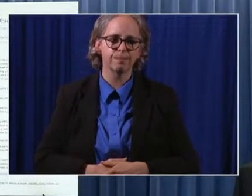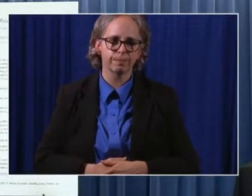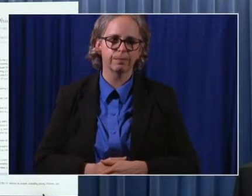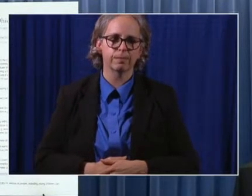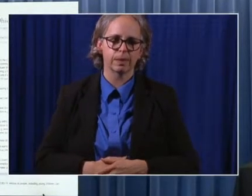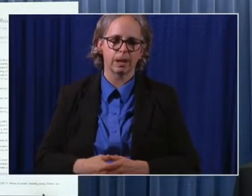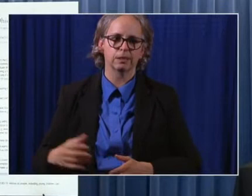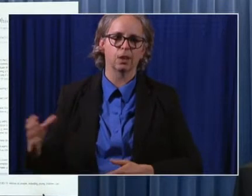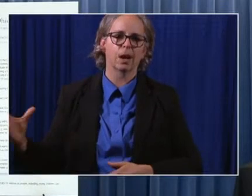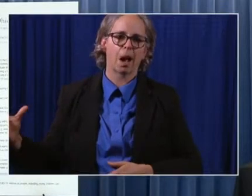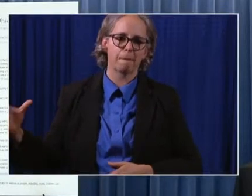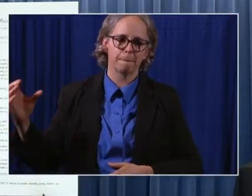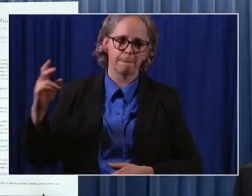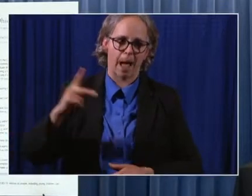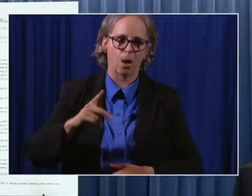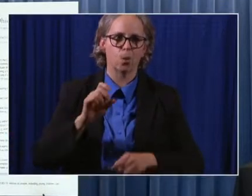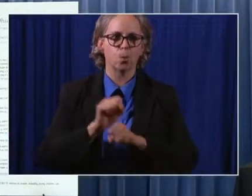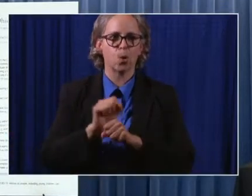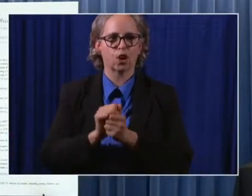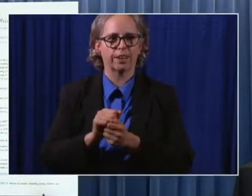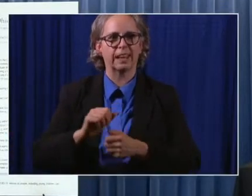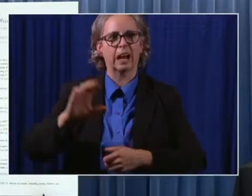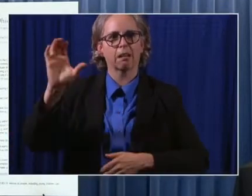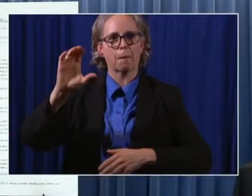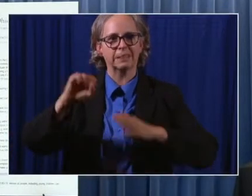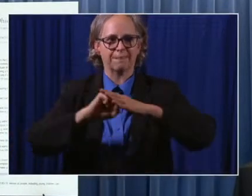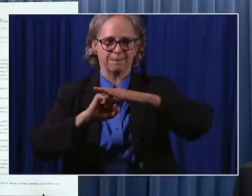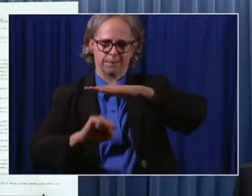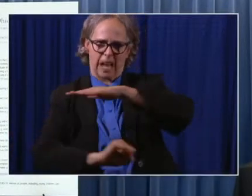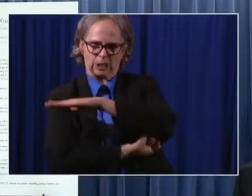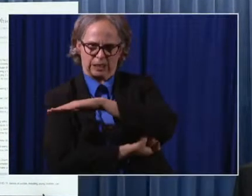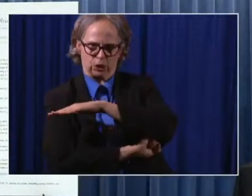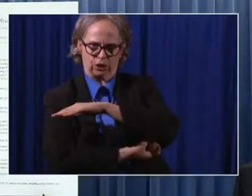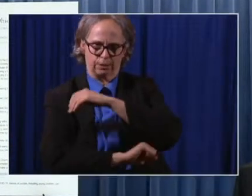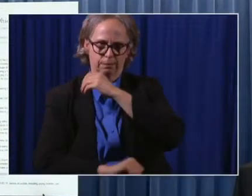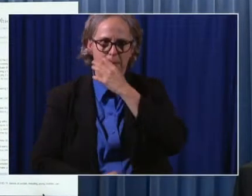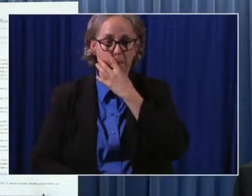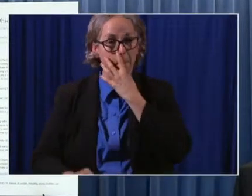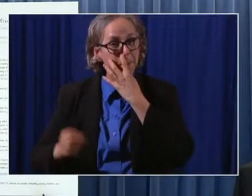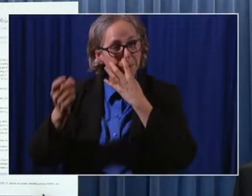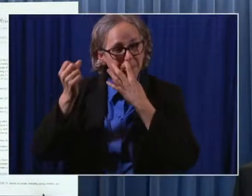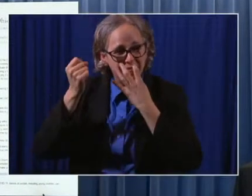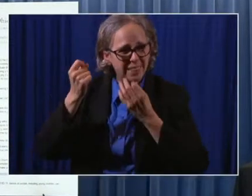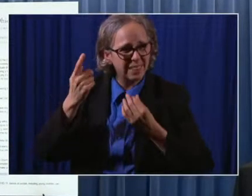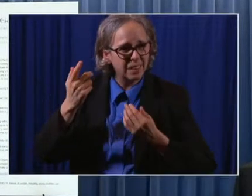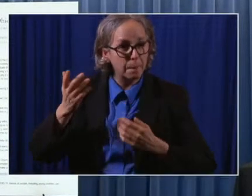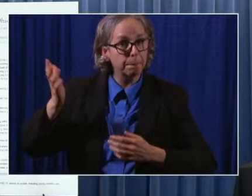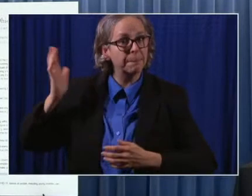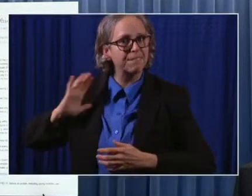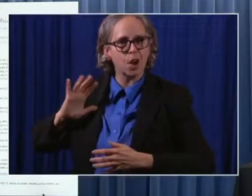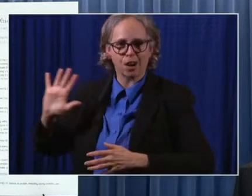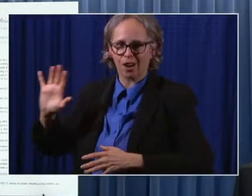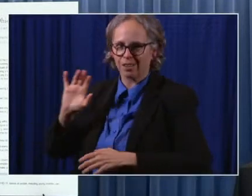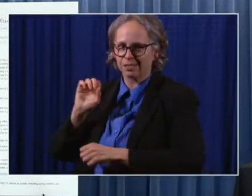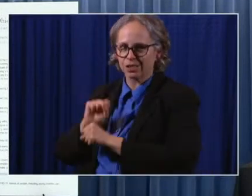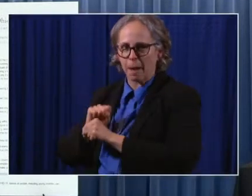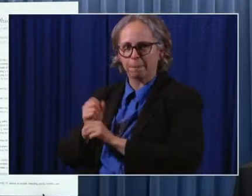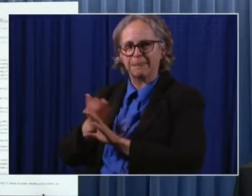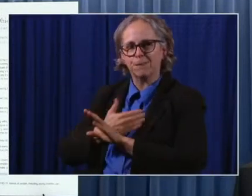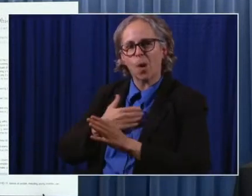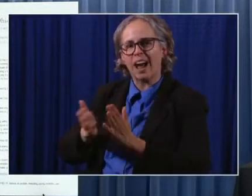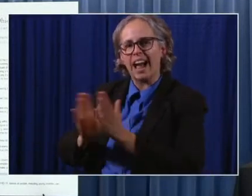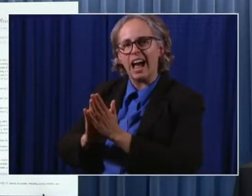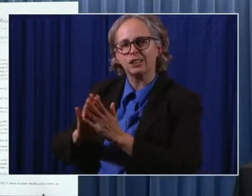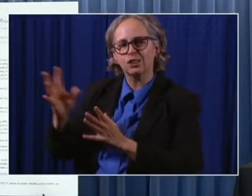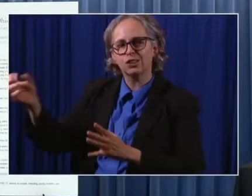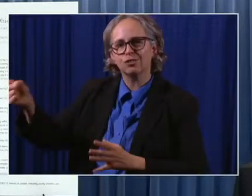Columbus Foundation, which is where she worked before we asked her to be a member of our cabinet. It saddens me